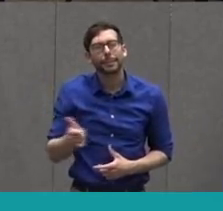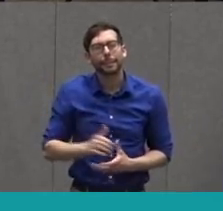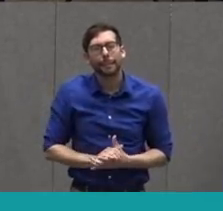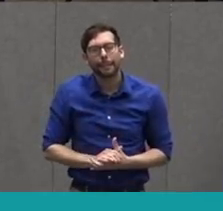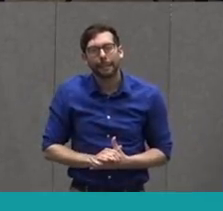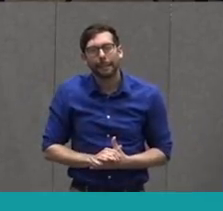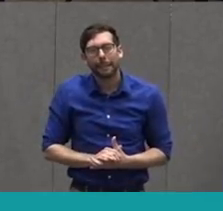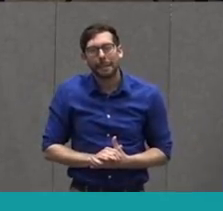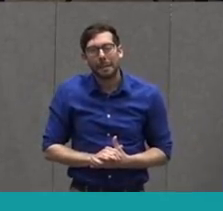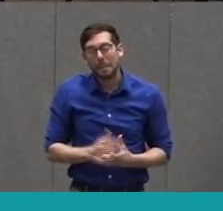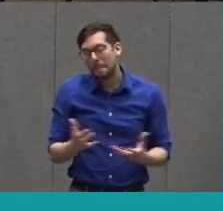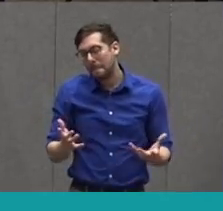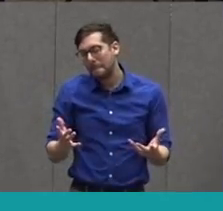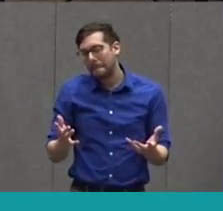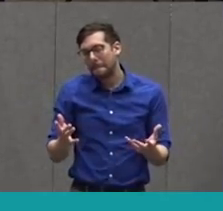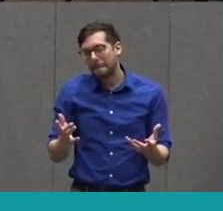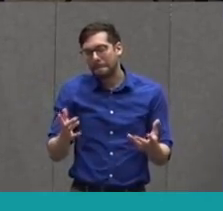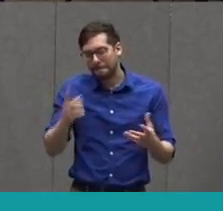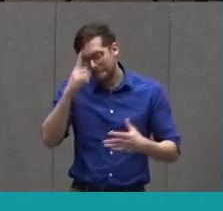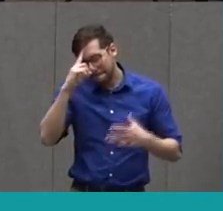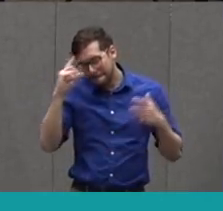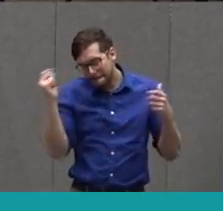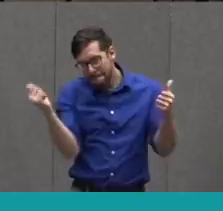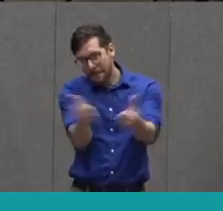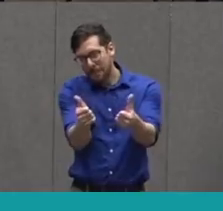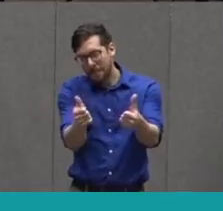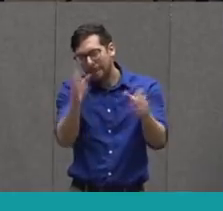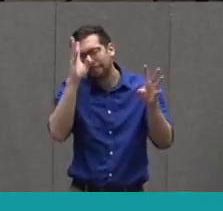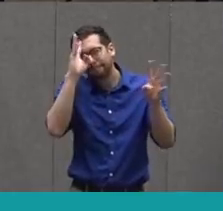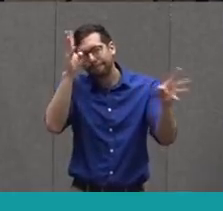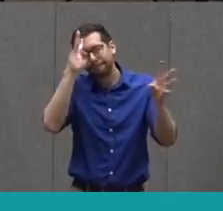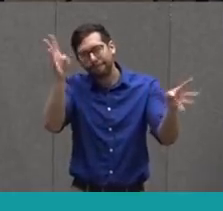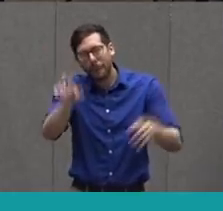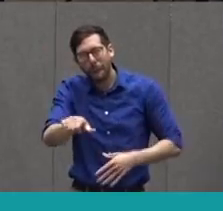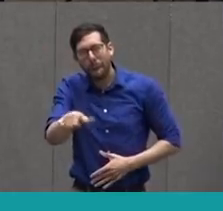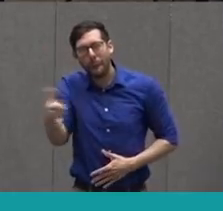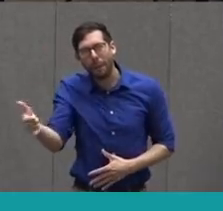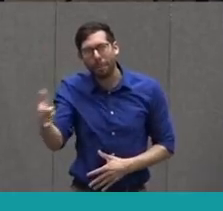I'll leave that up to you to come up with other purposes for this spoon.